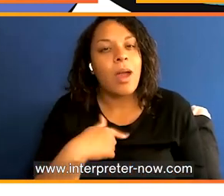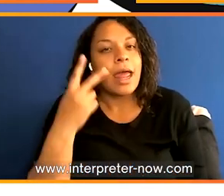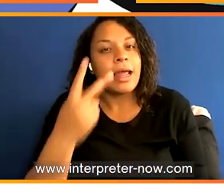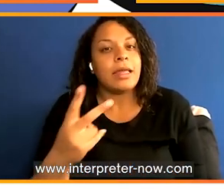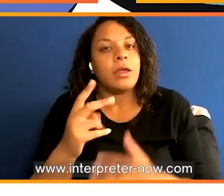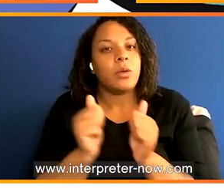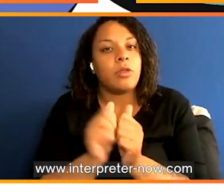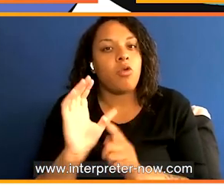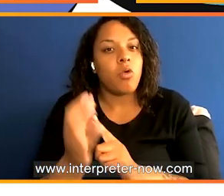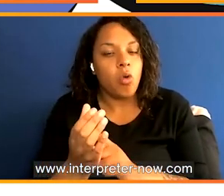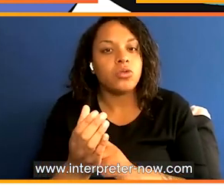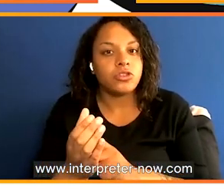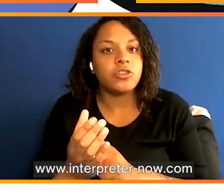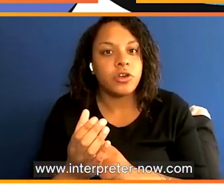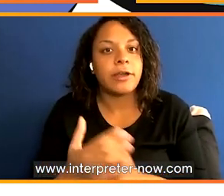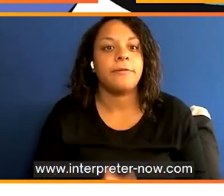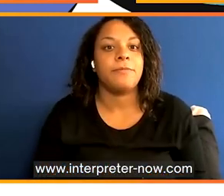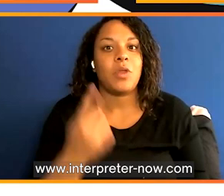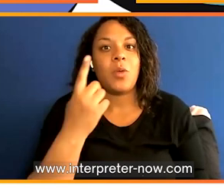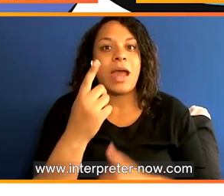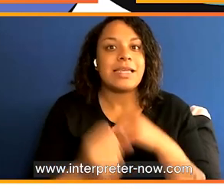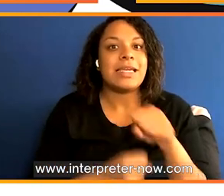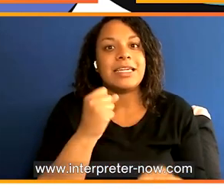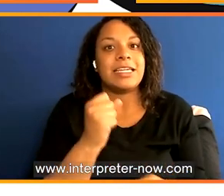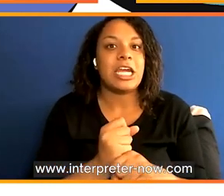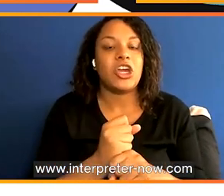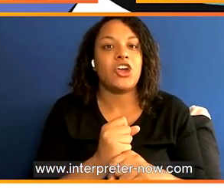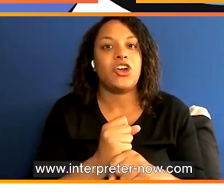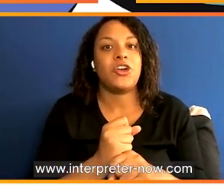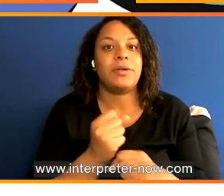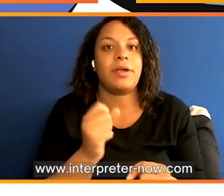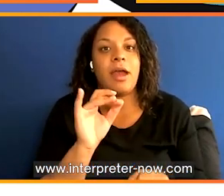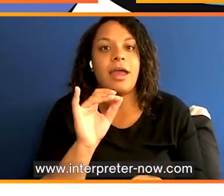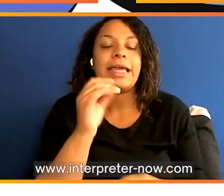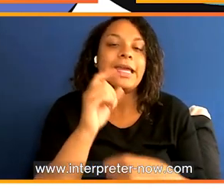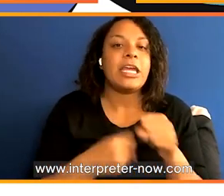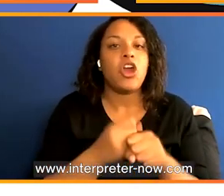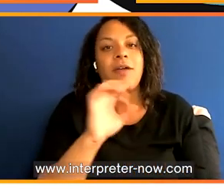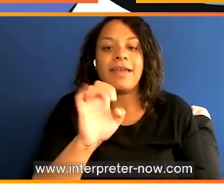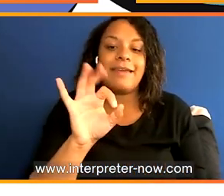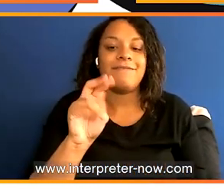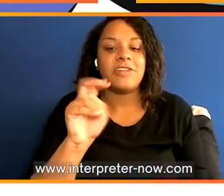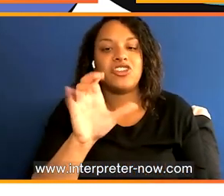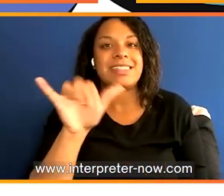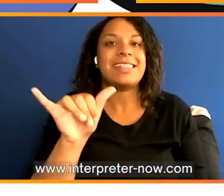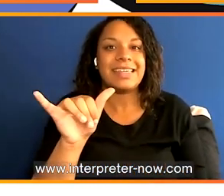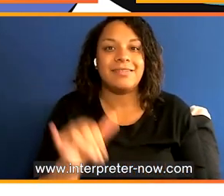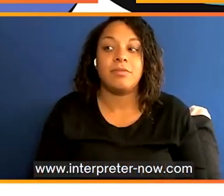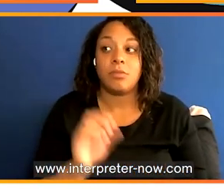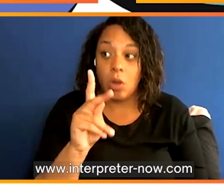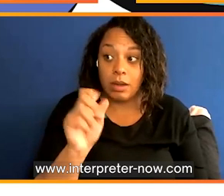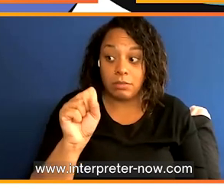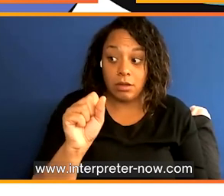what I see in terms of culture today, you know, in this year of efficiency that a leader has coined,